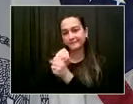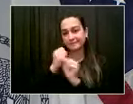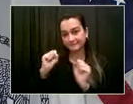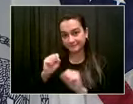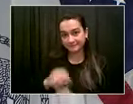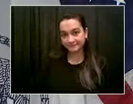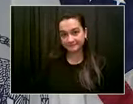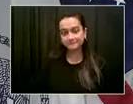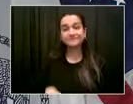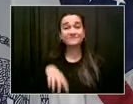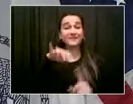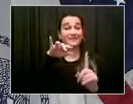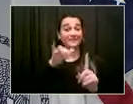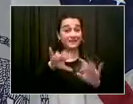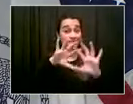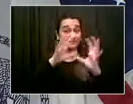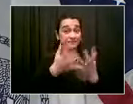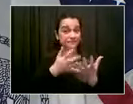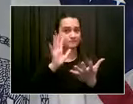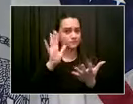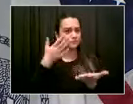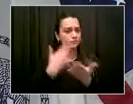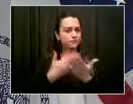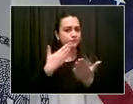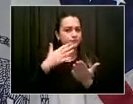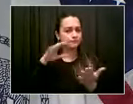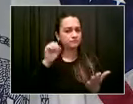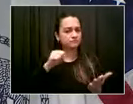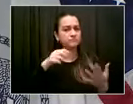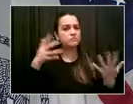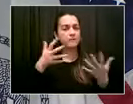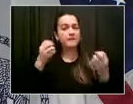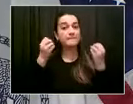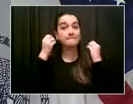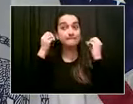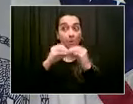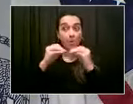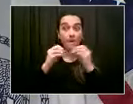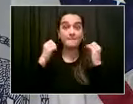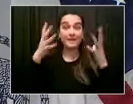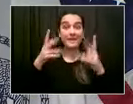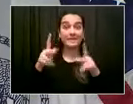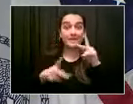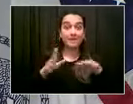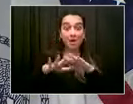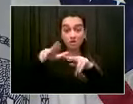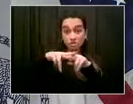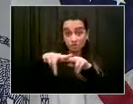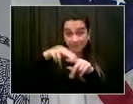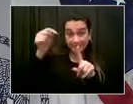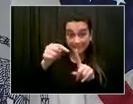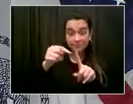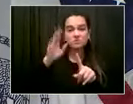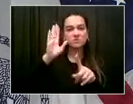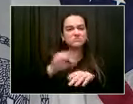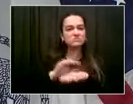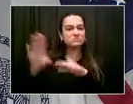impact, a positive impact on safety. But unquestionably, this level of NYPD presence will make a big difference. Go ahead,